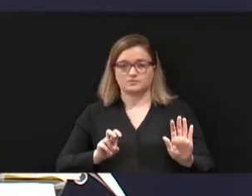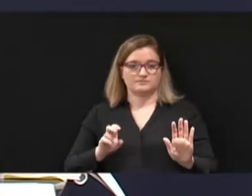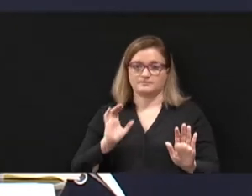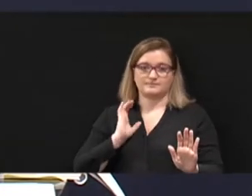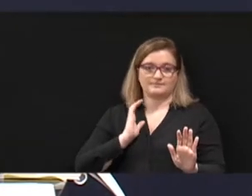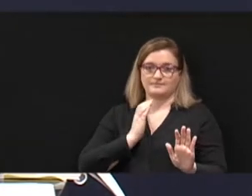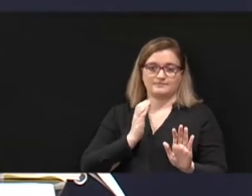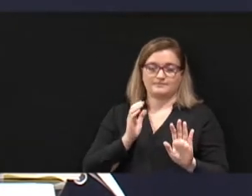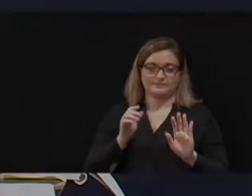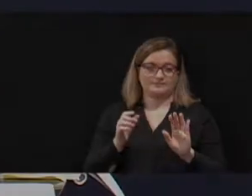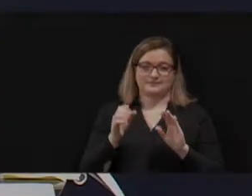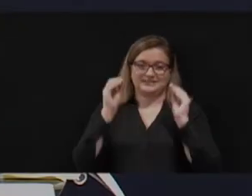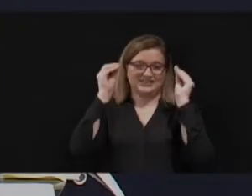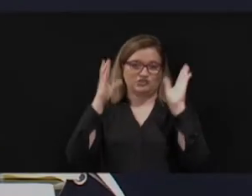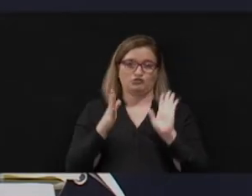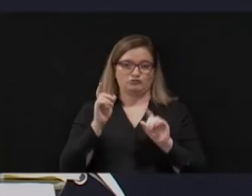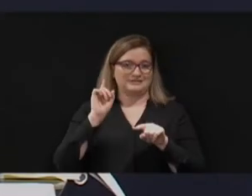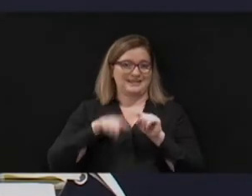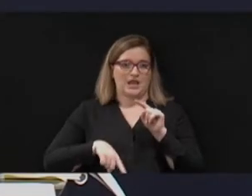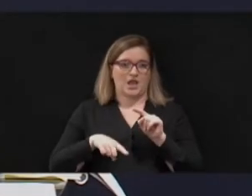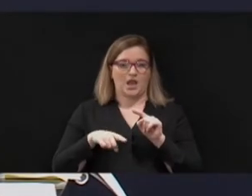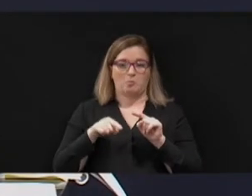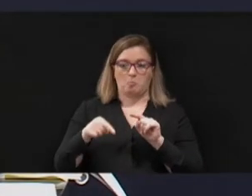dyslexia because we just don't have that credential.